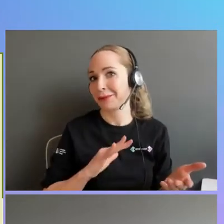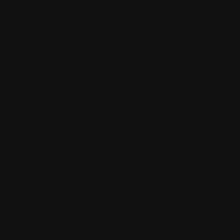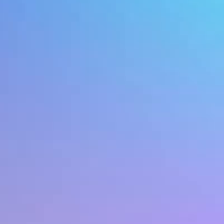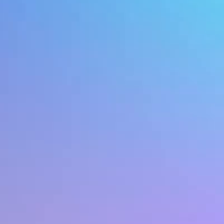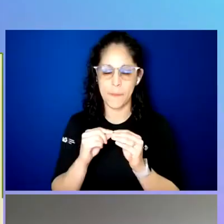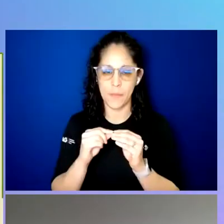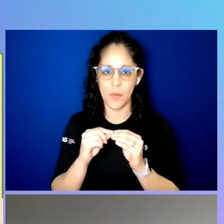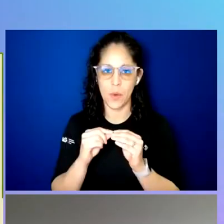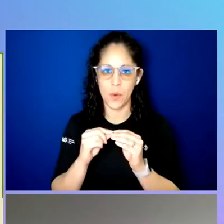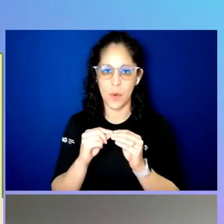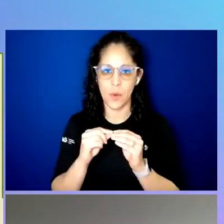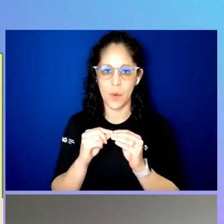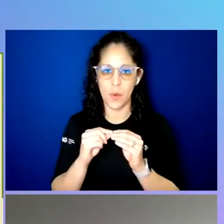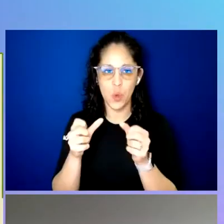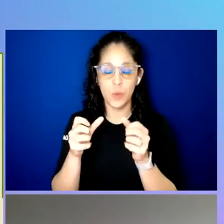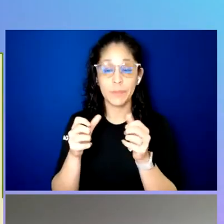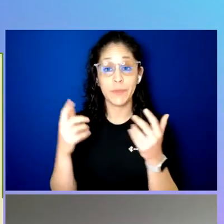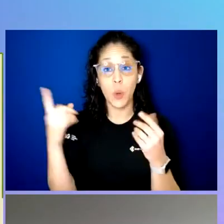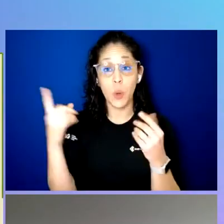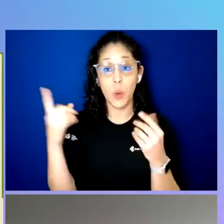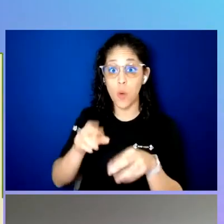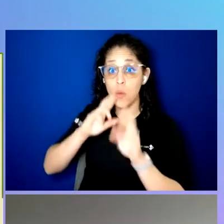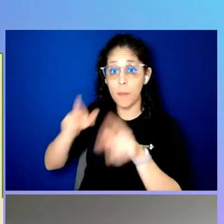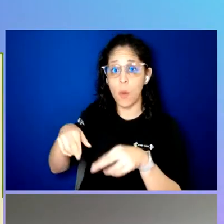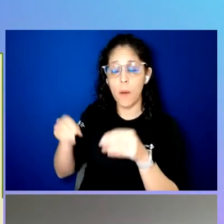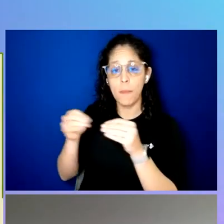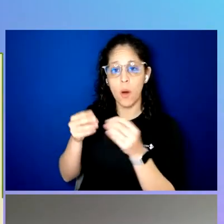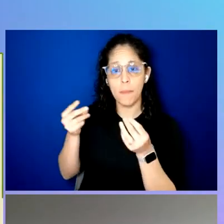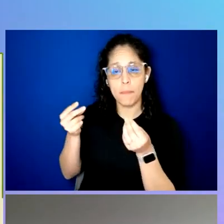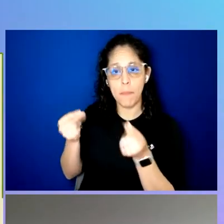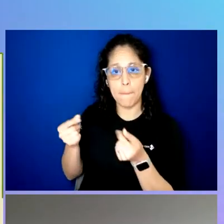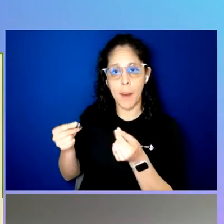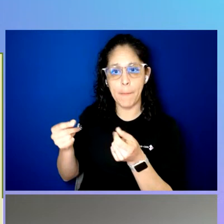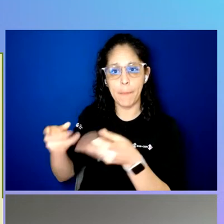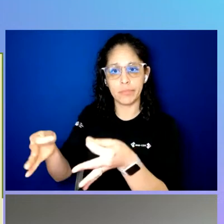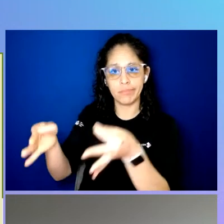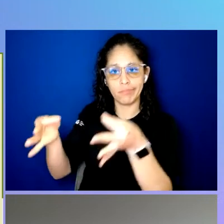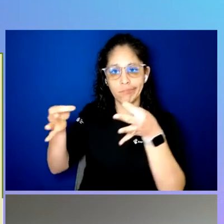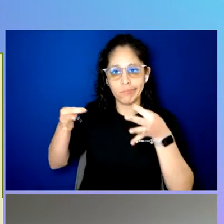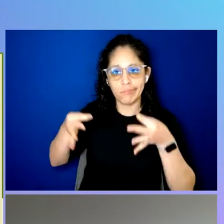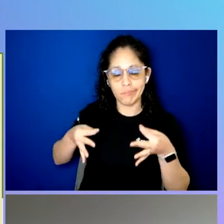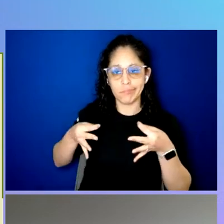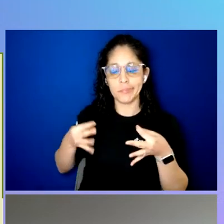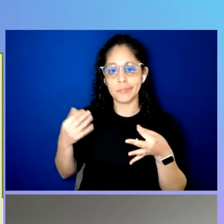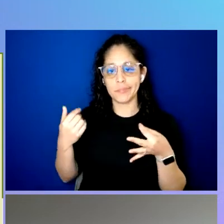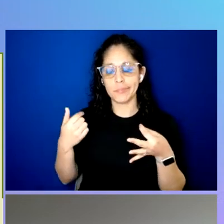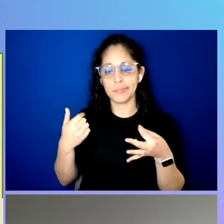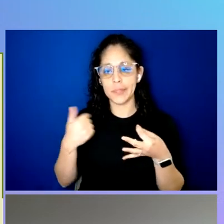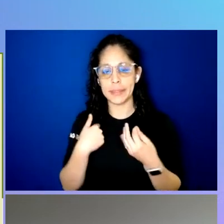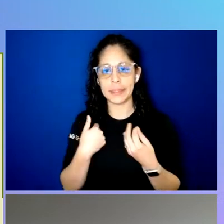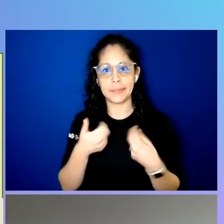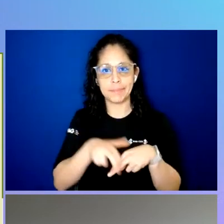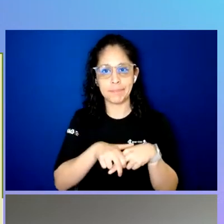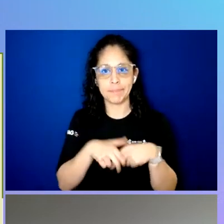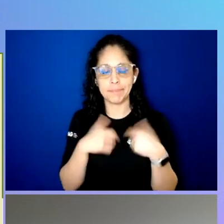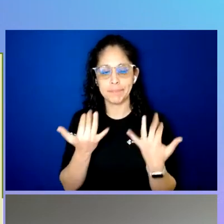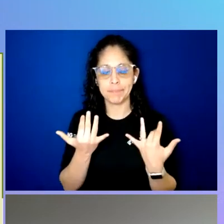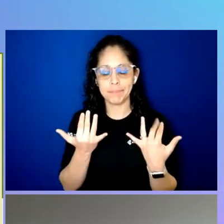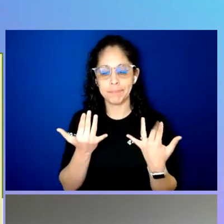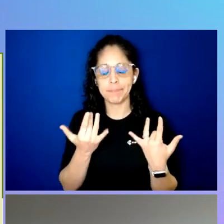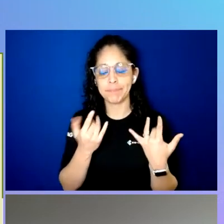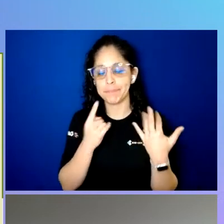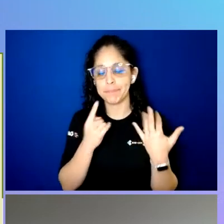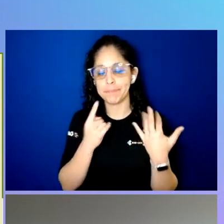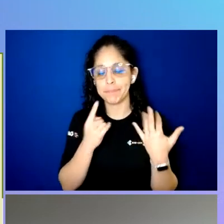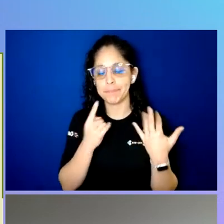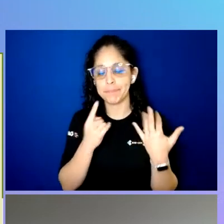Basically, bridging the gap, not having to wait for an audit or a review, but having it there